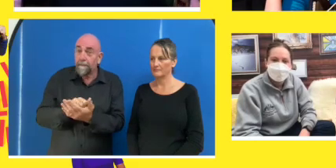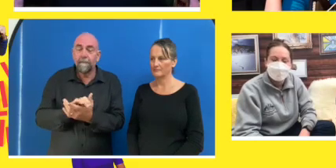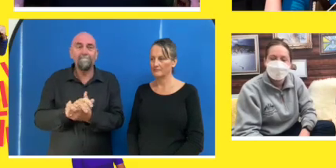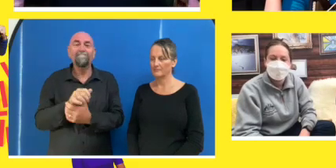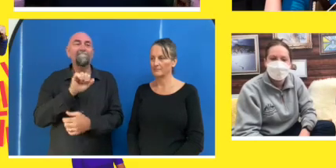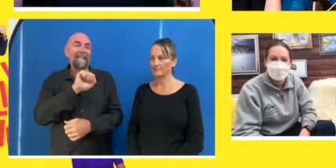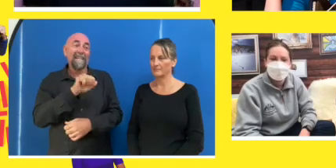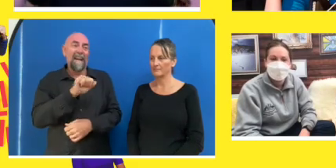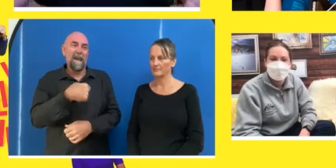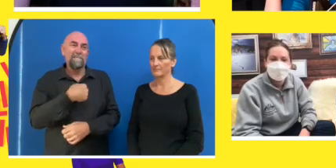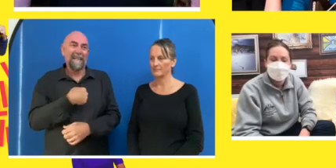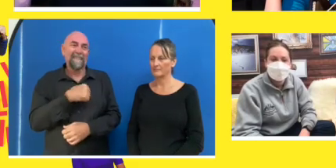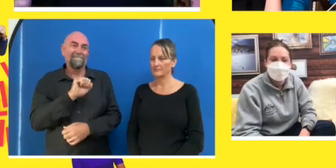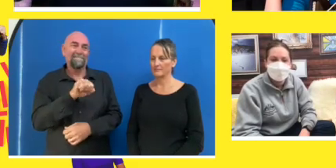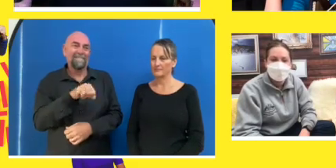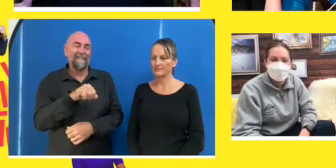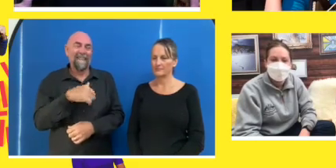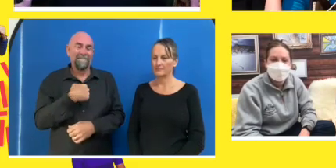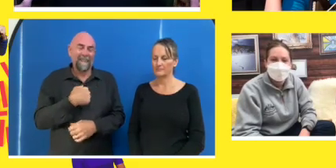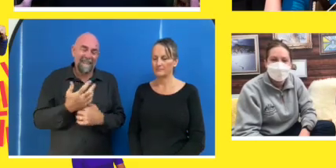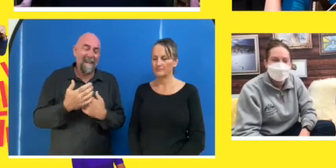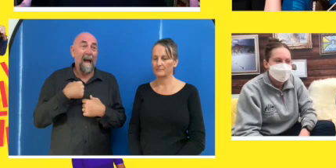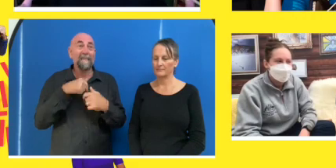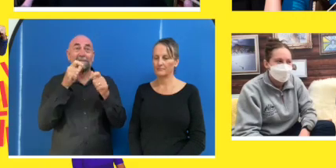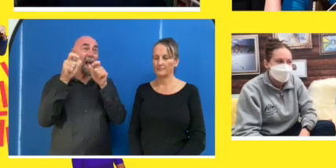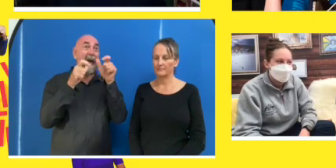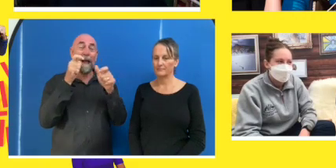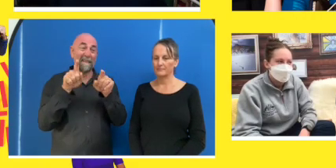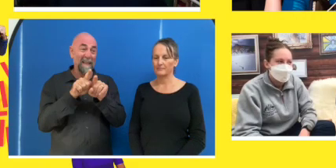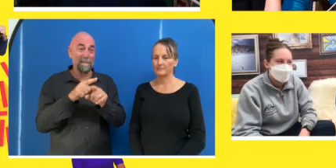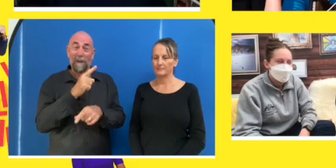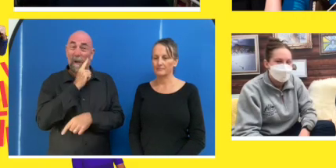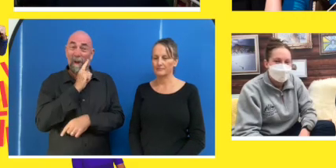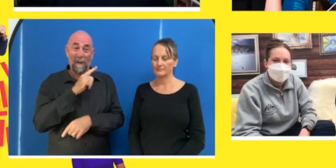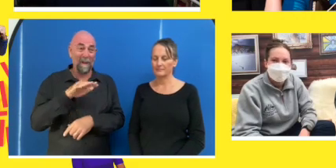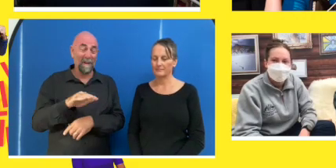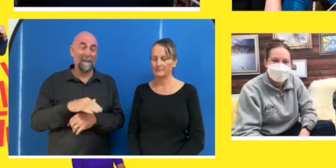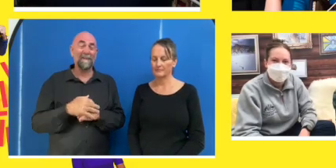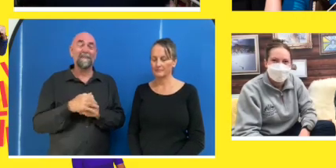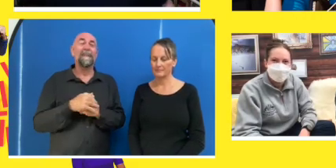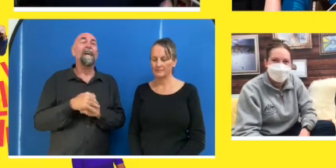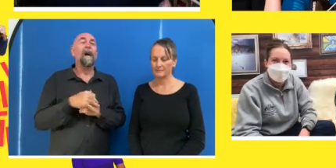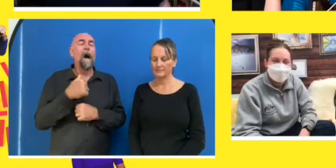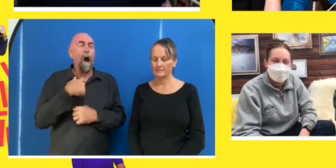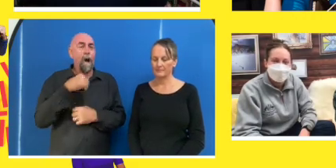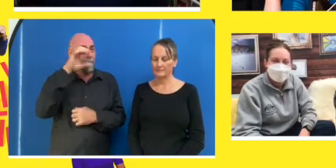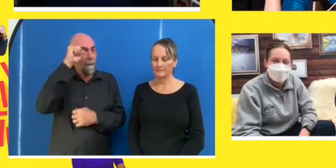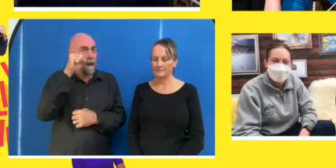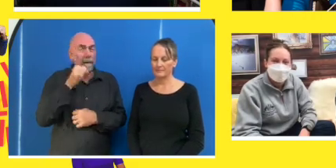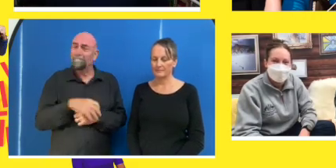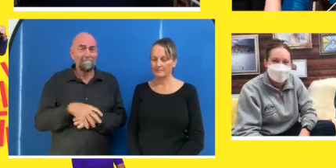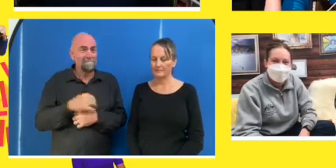the experience. It was you, right? It was me. I screamed like a little girl